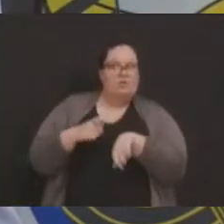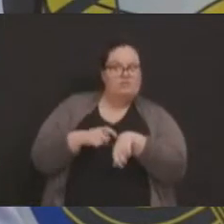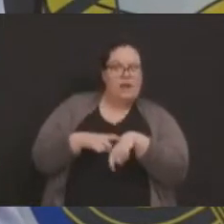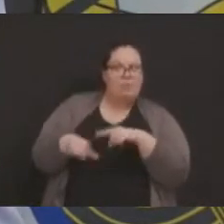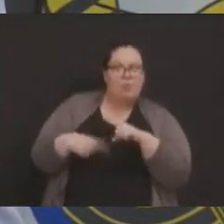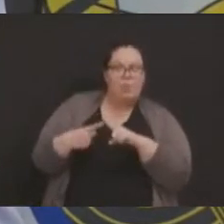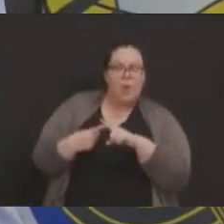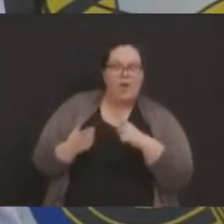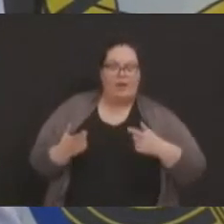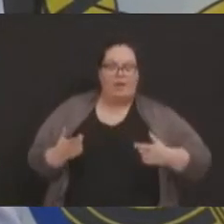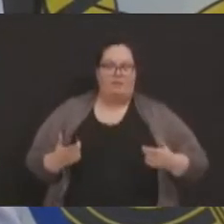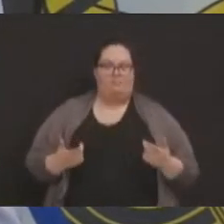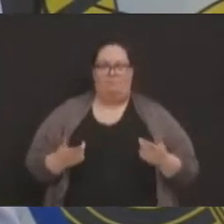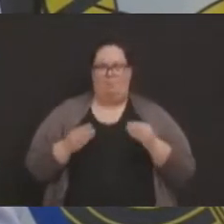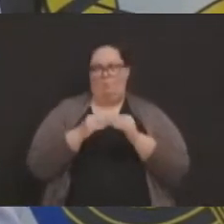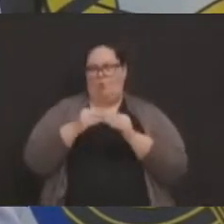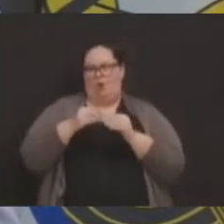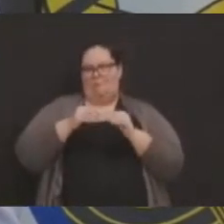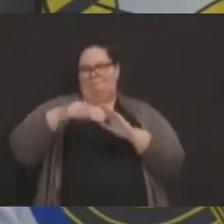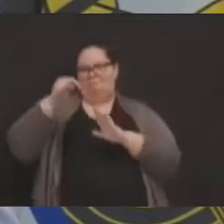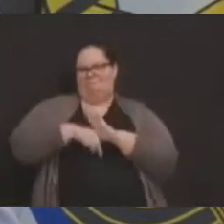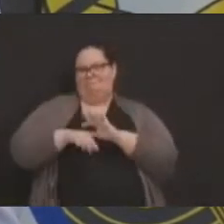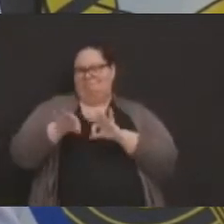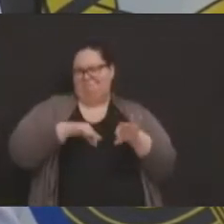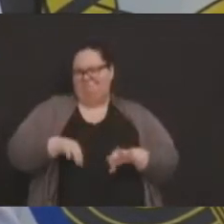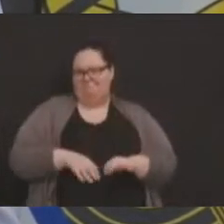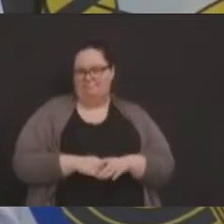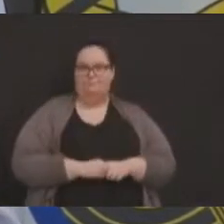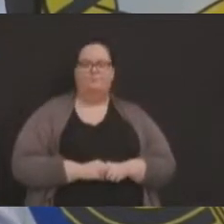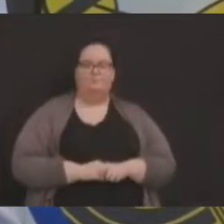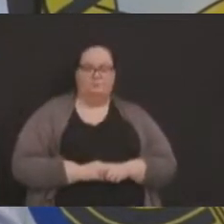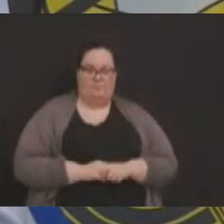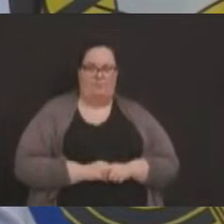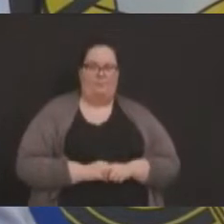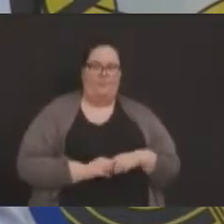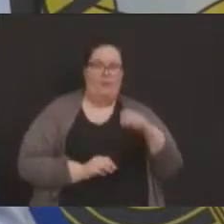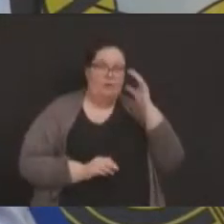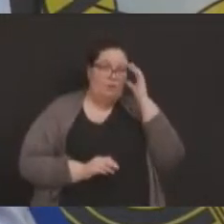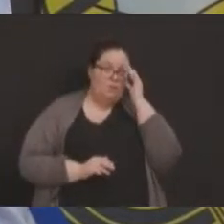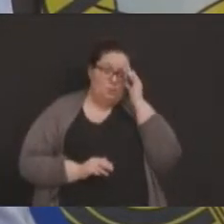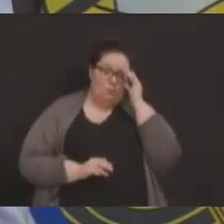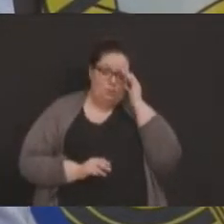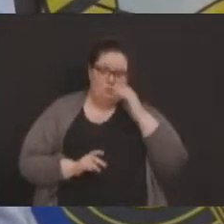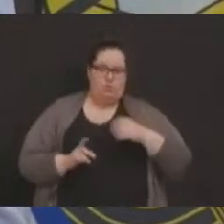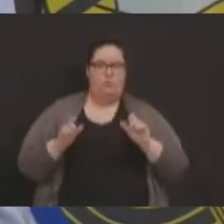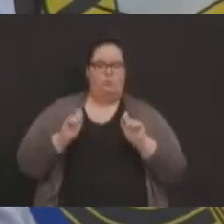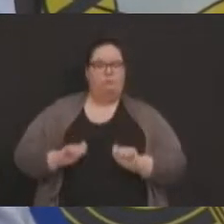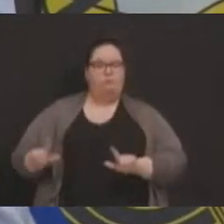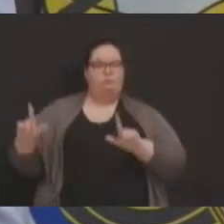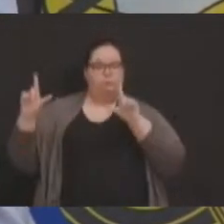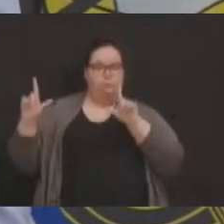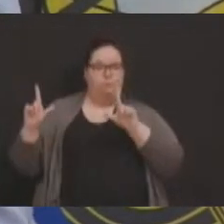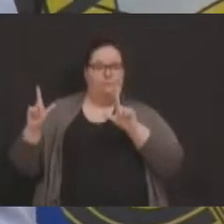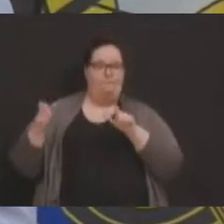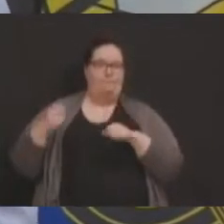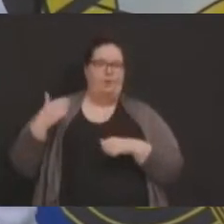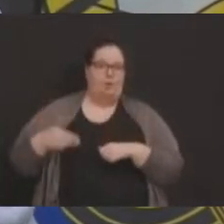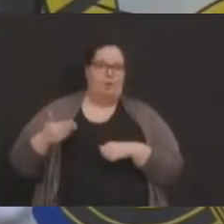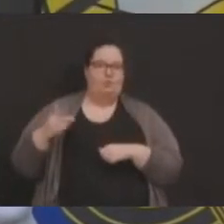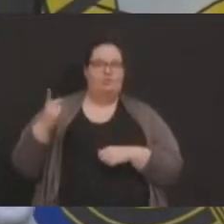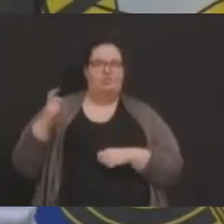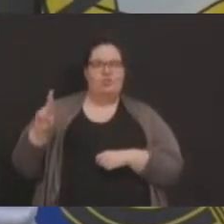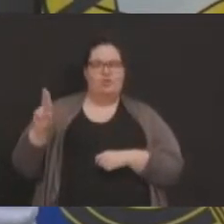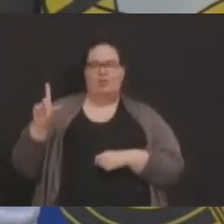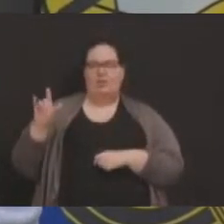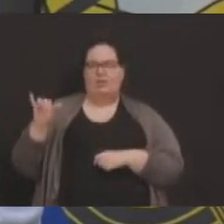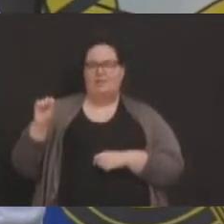myself and Dr. Liston, to COVID cabinet. We've presented them to leaders in different zones. They're a tool